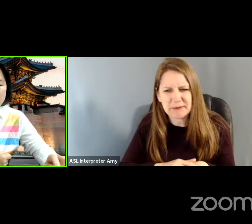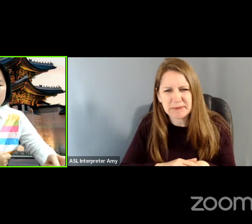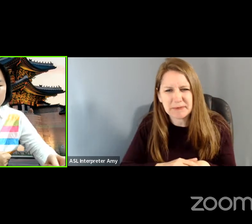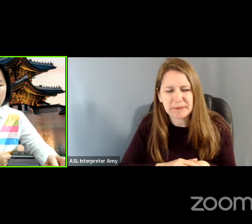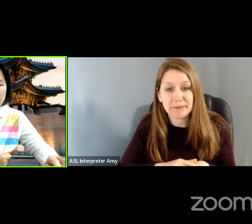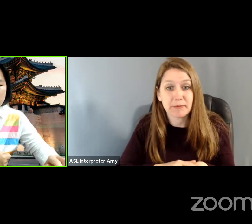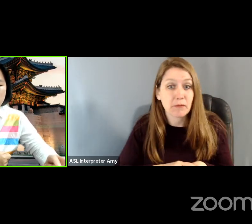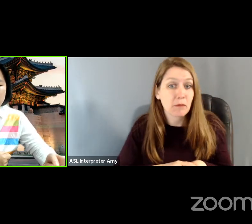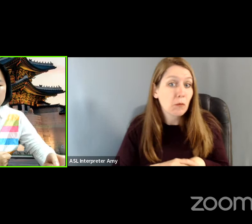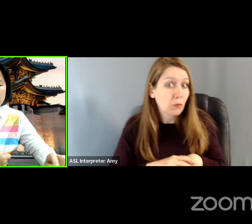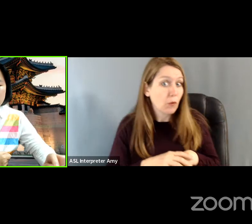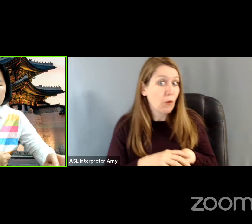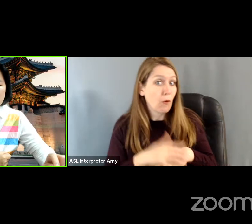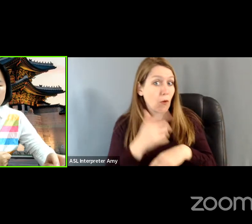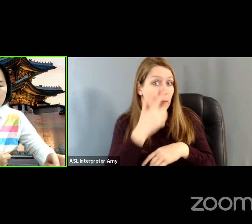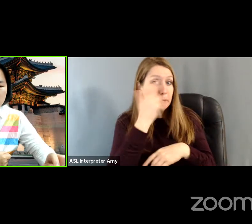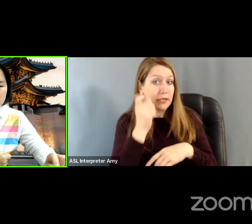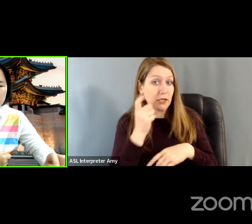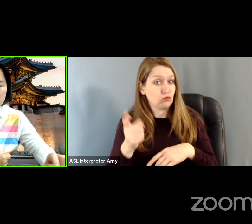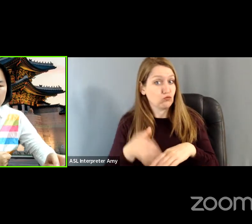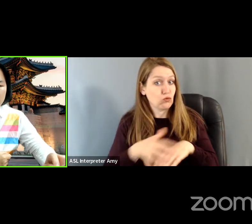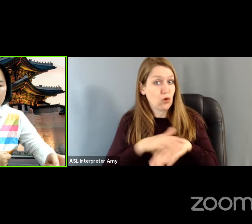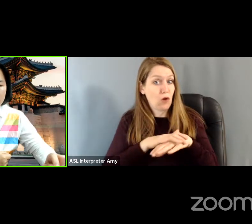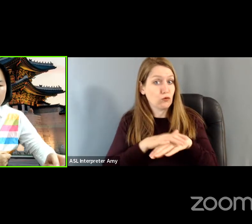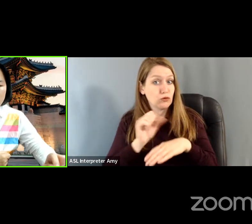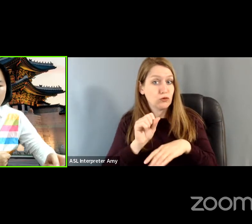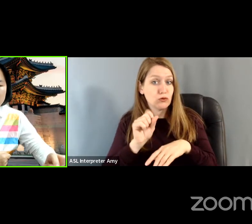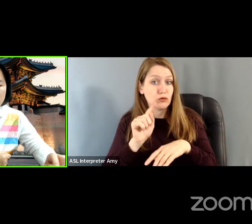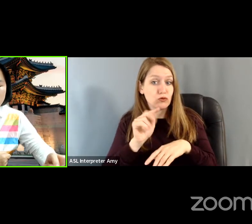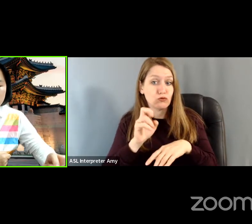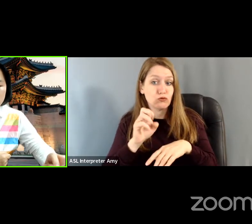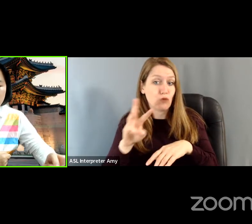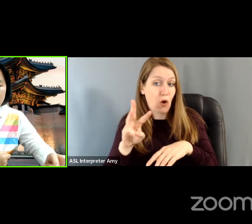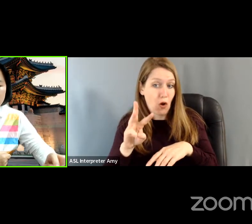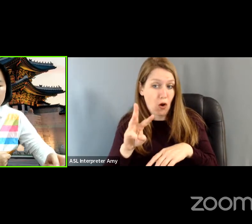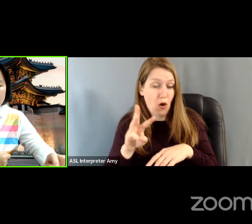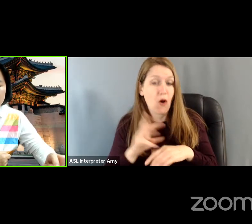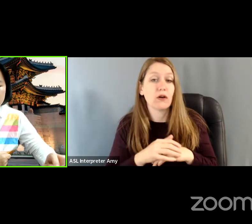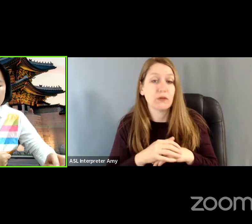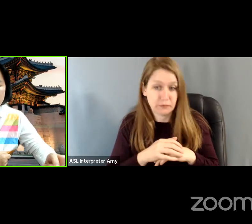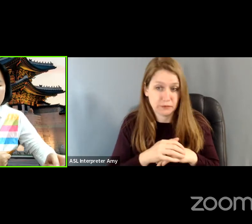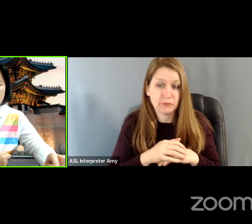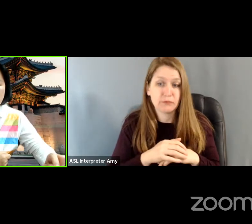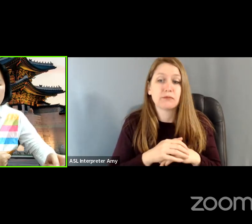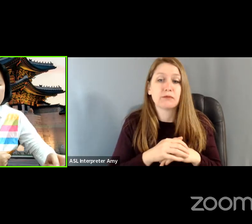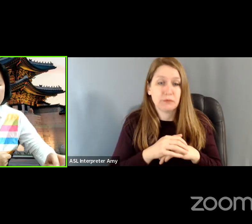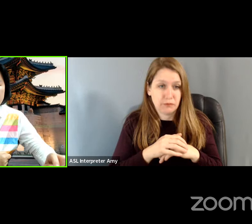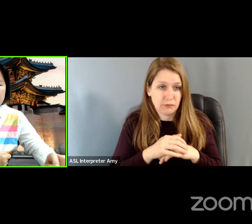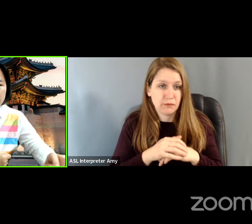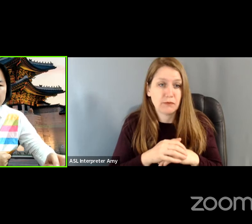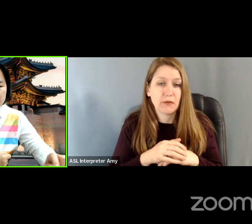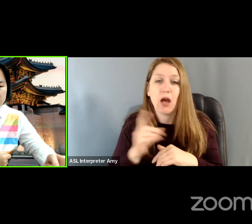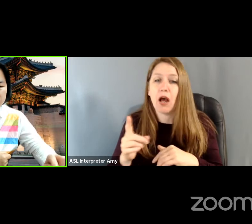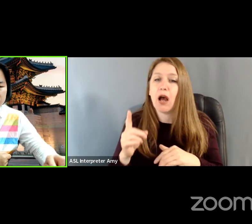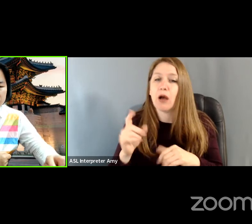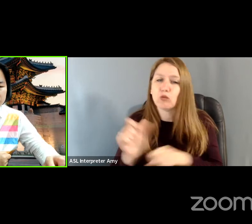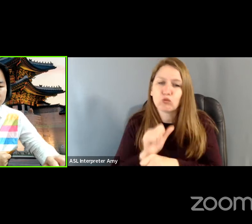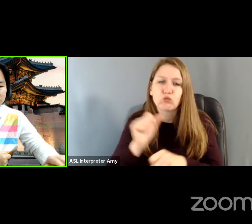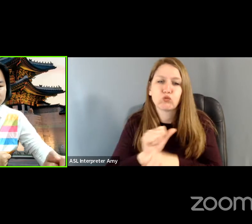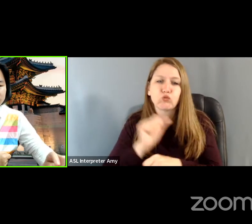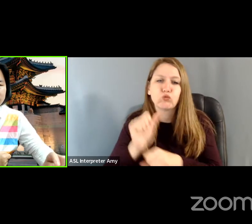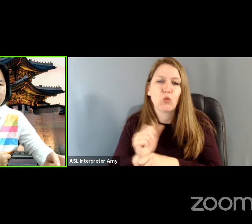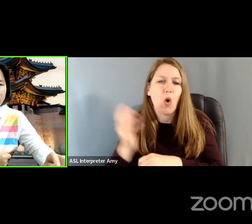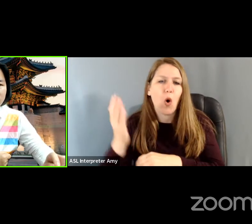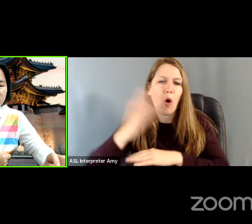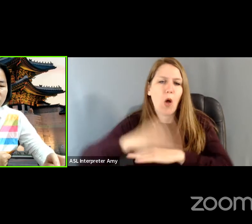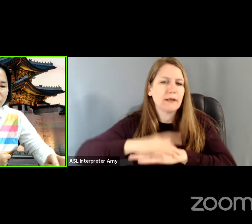Because it is covered with bits of straw and remnants of dry grass from working in the field.